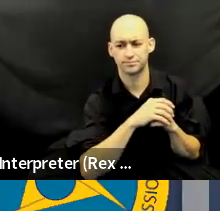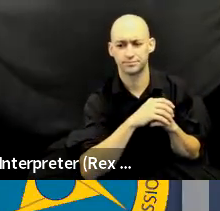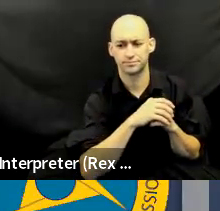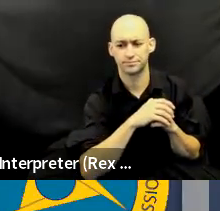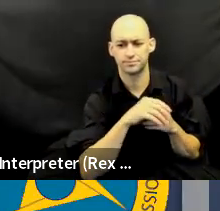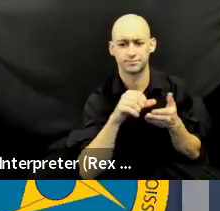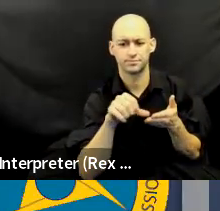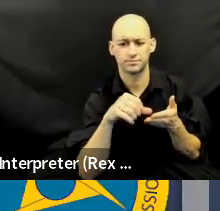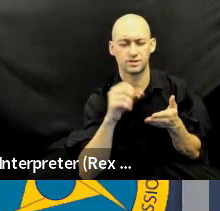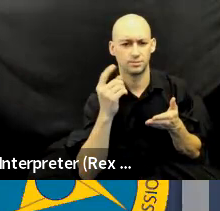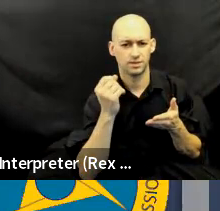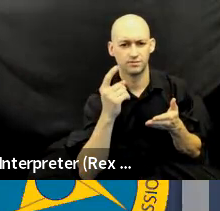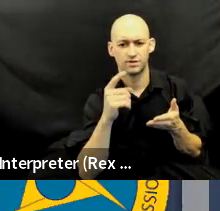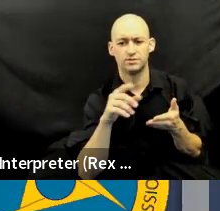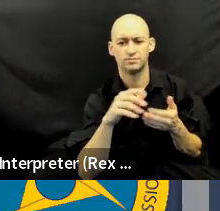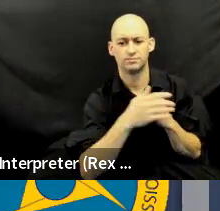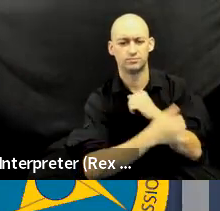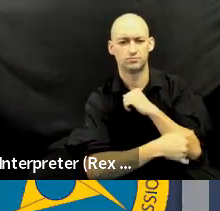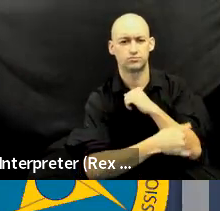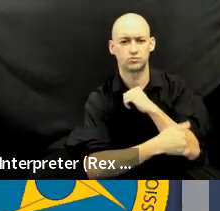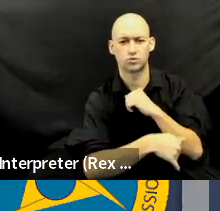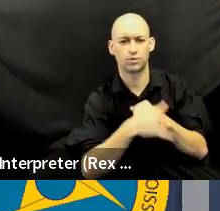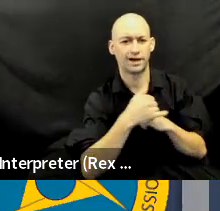Tab 11, Rural Counties Task Force, Nafili.